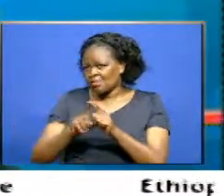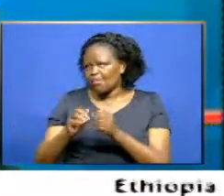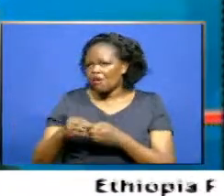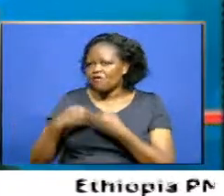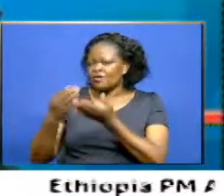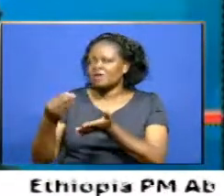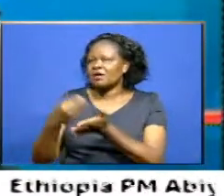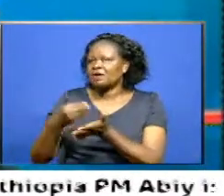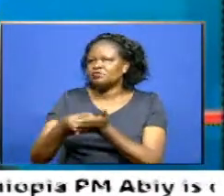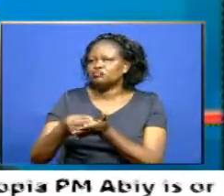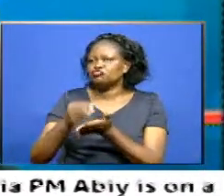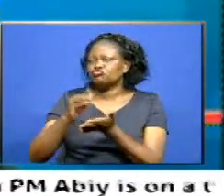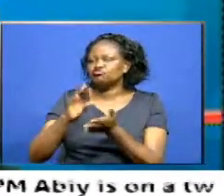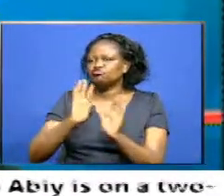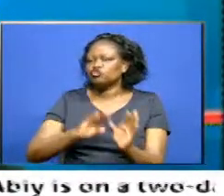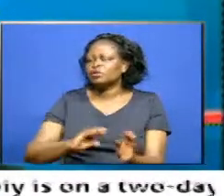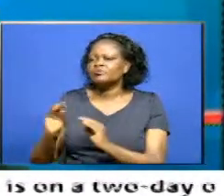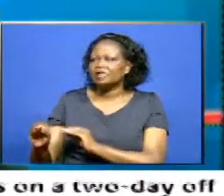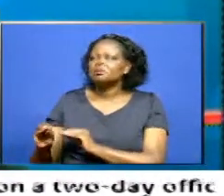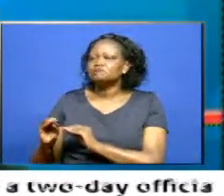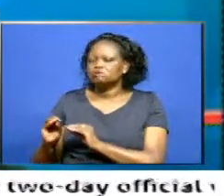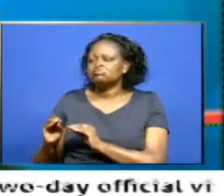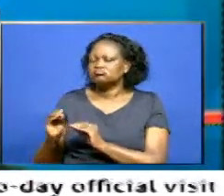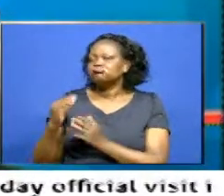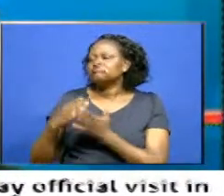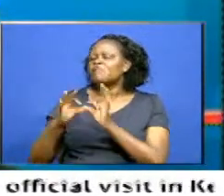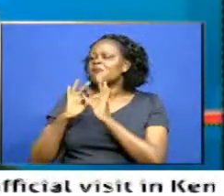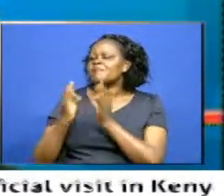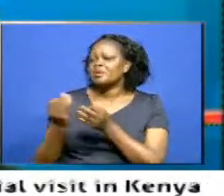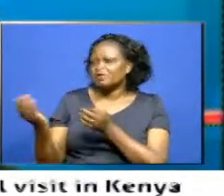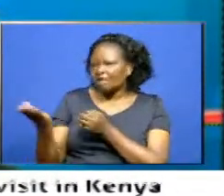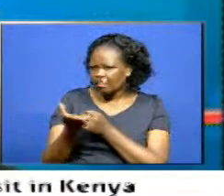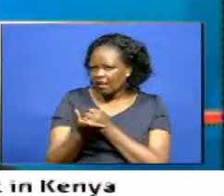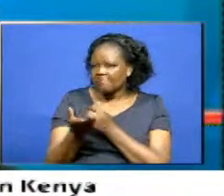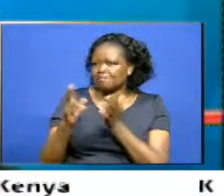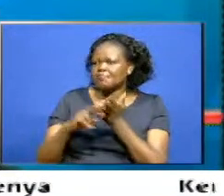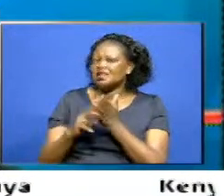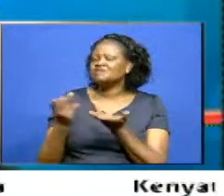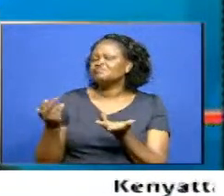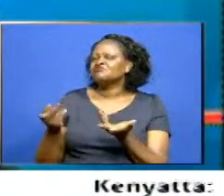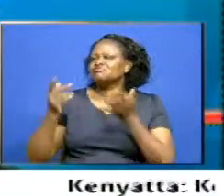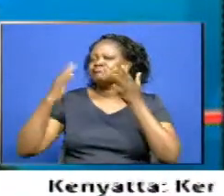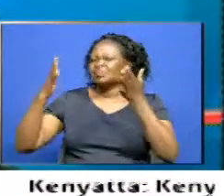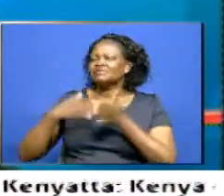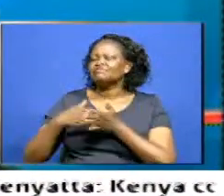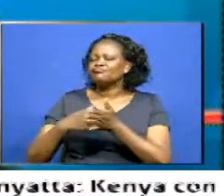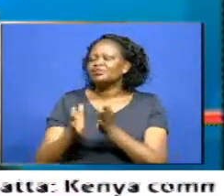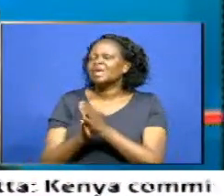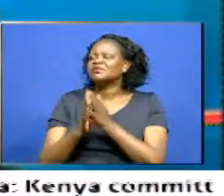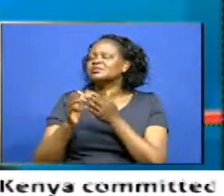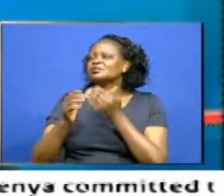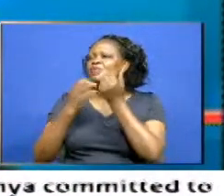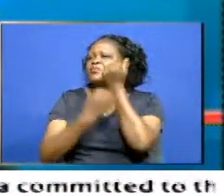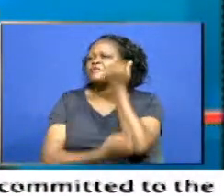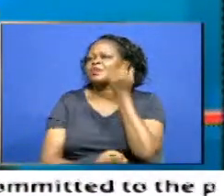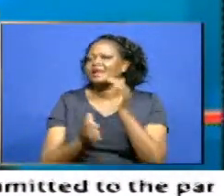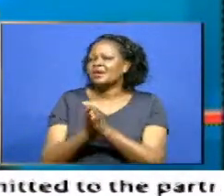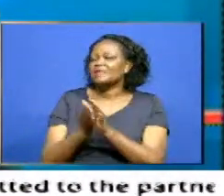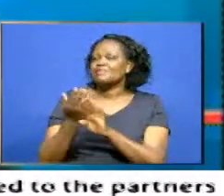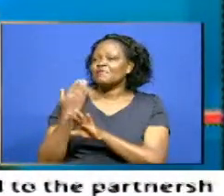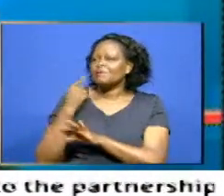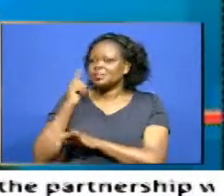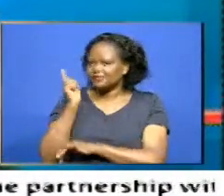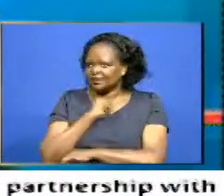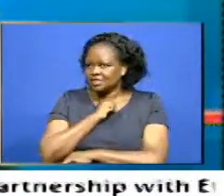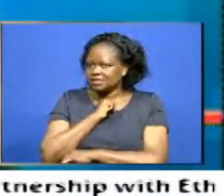cash transfers to households there. So there's as you say, there's huge vulnerability and huge poverty as well. And as I mentioned earlier, when you